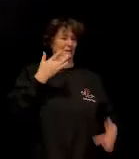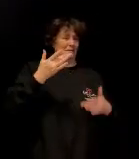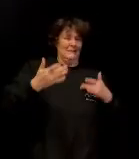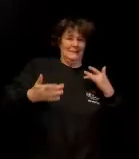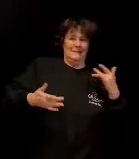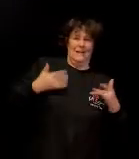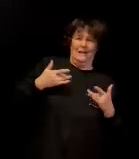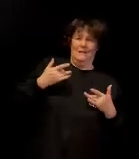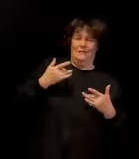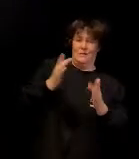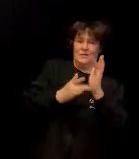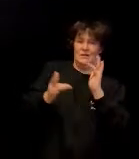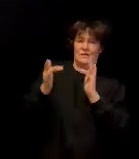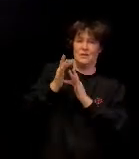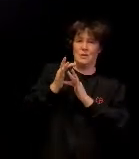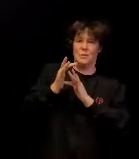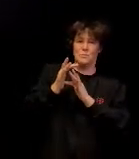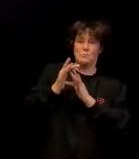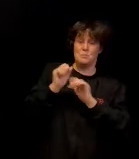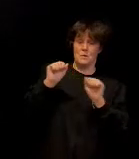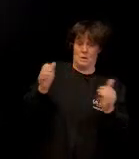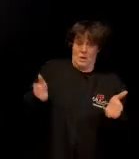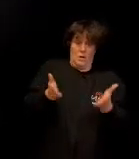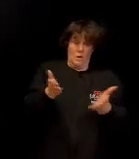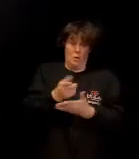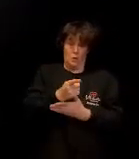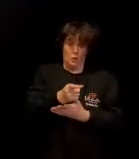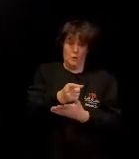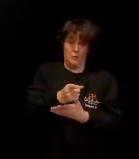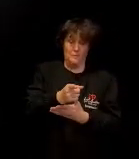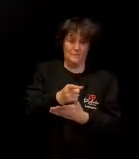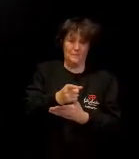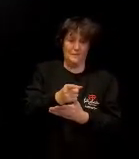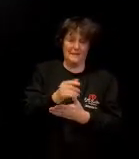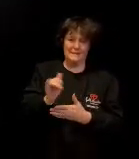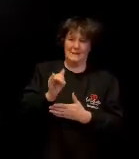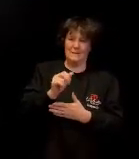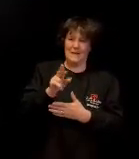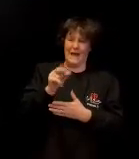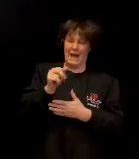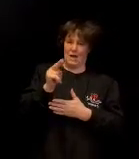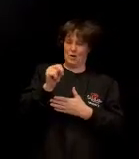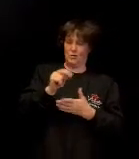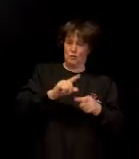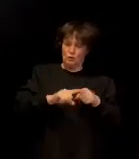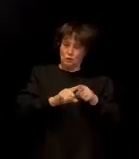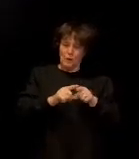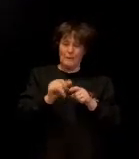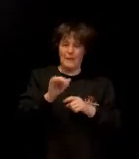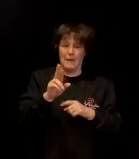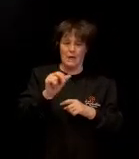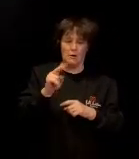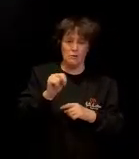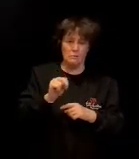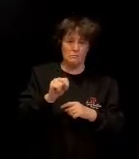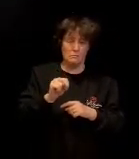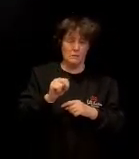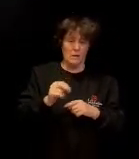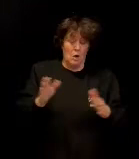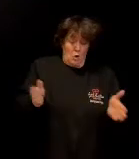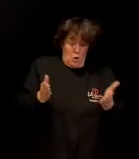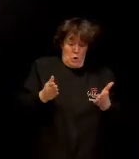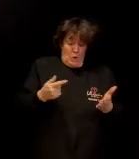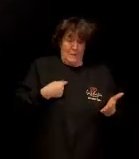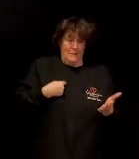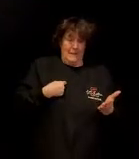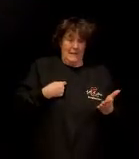fire for the Lord, and they encourage you. And it's like iron sharpening iron. I can sharpen you when you're down, and you can encourage me